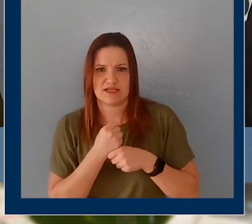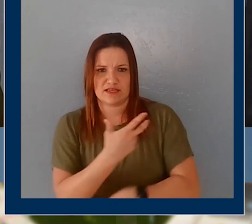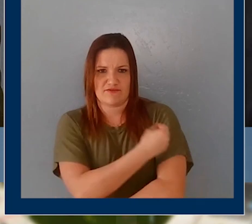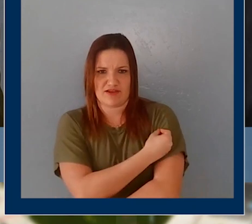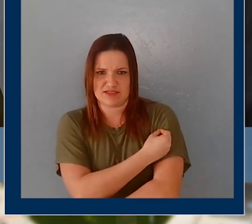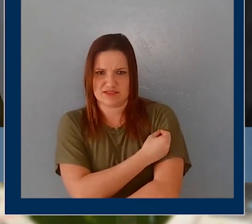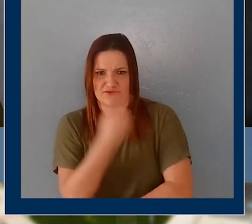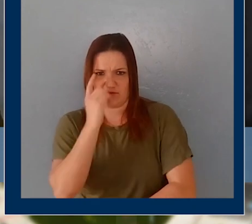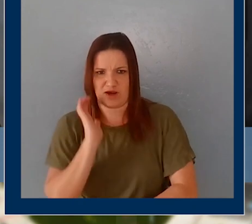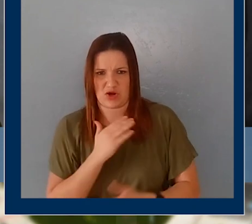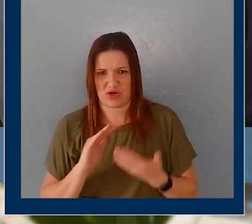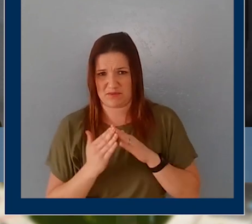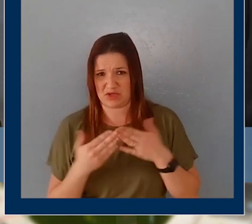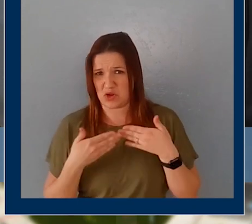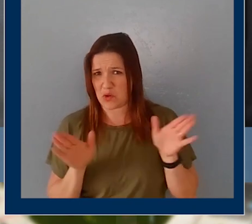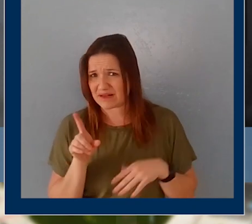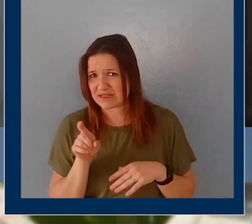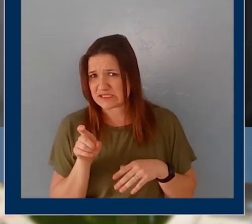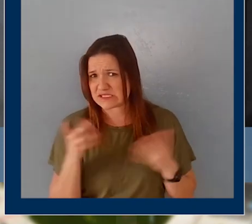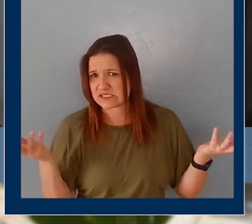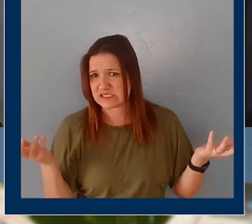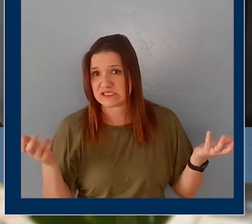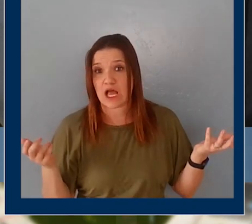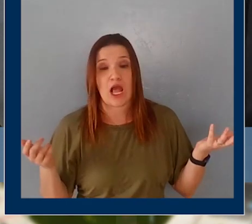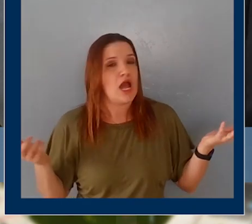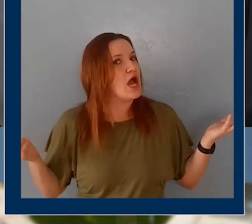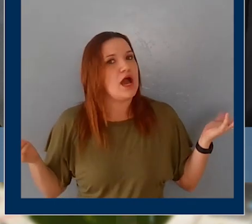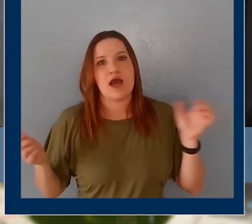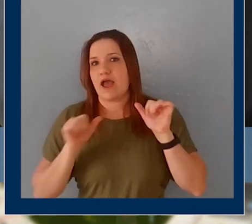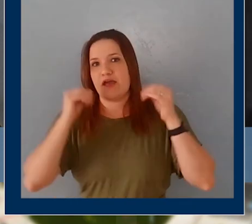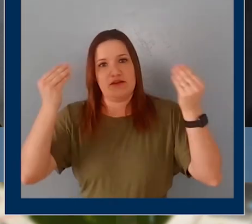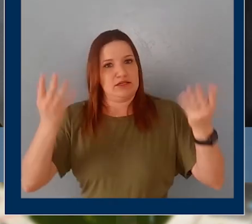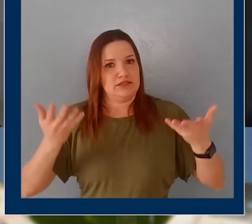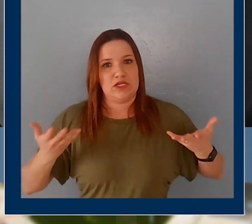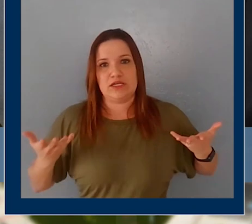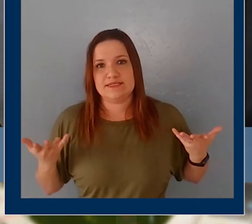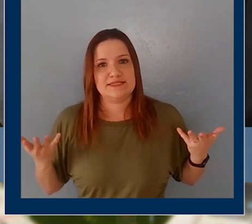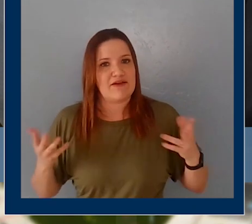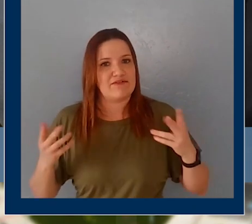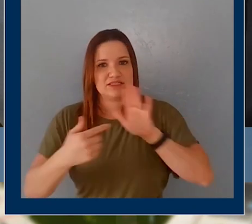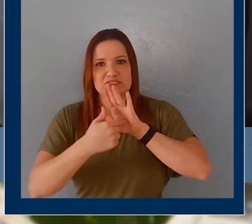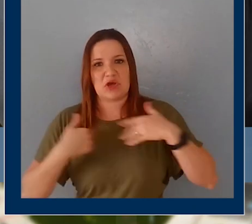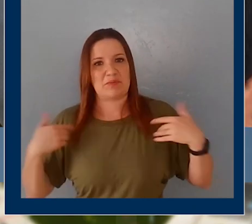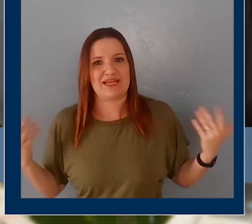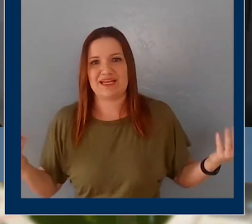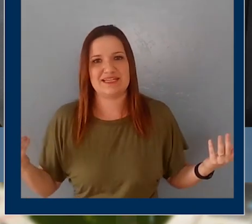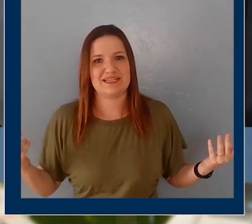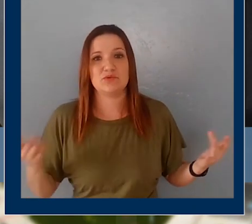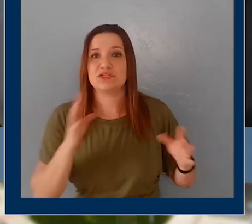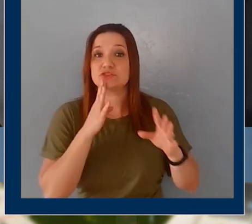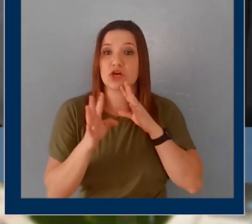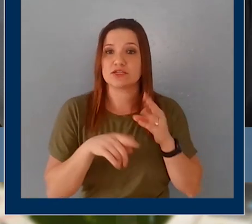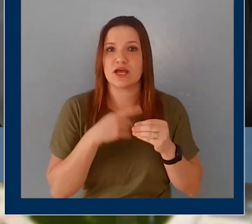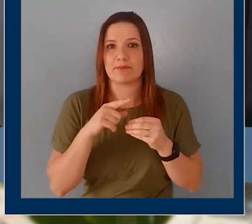seen that defined. We've talked about herd immunity, at what percentage, and apparently that's all over